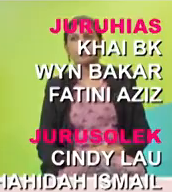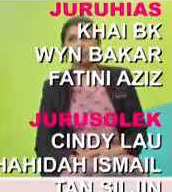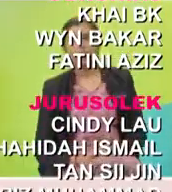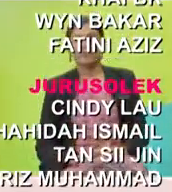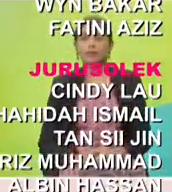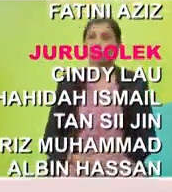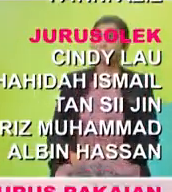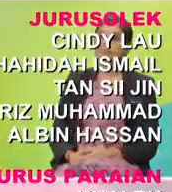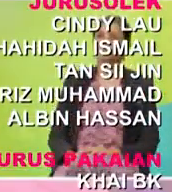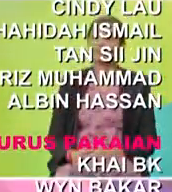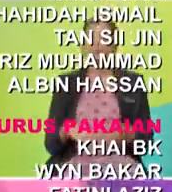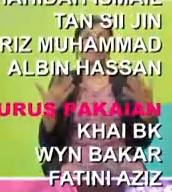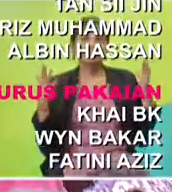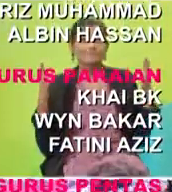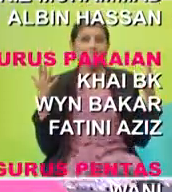done.